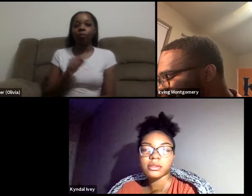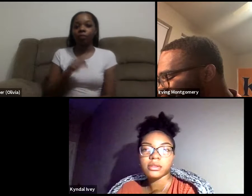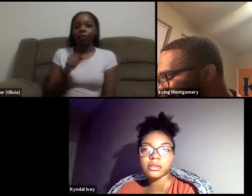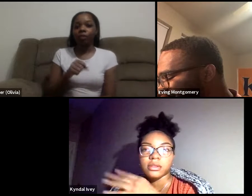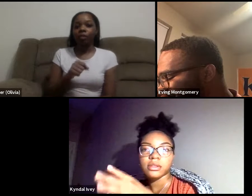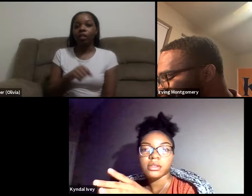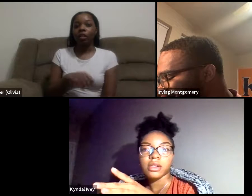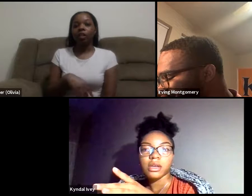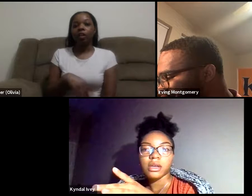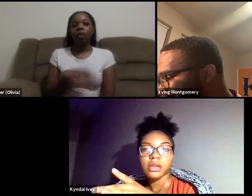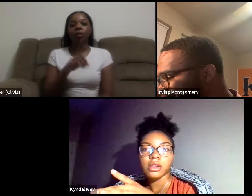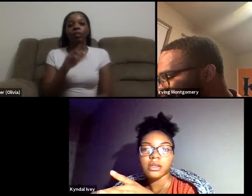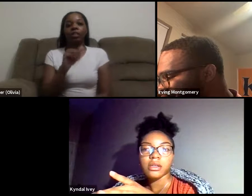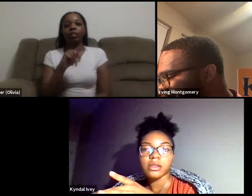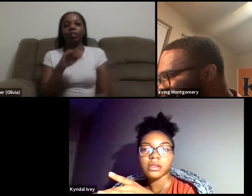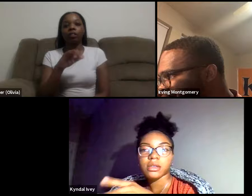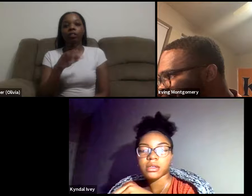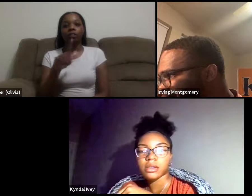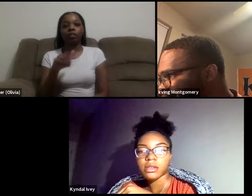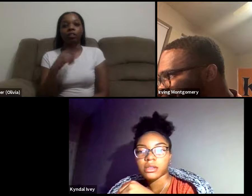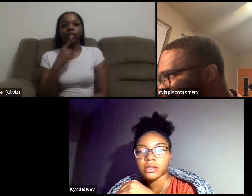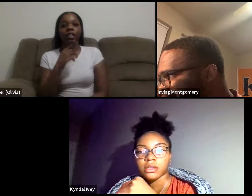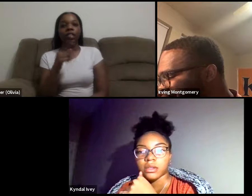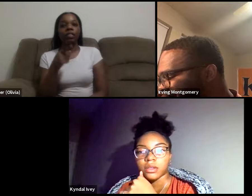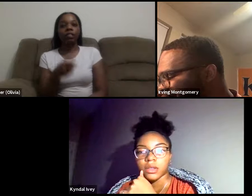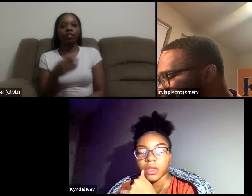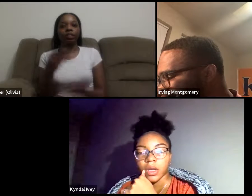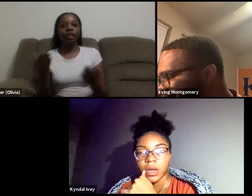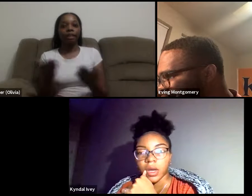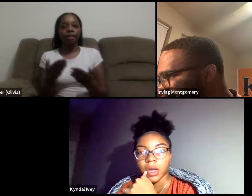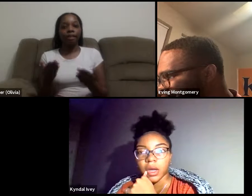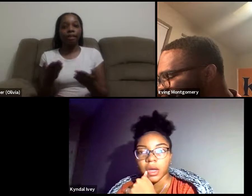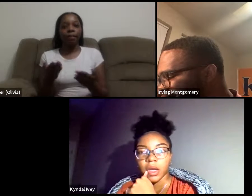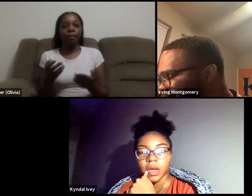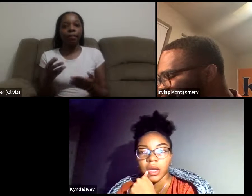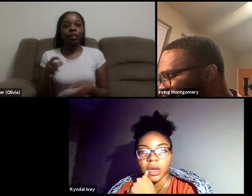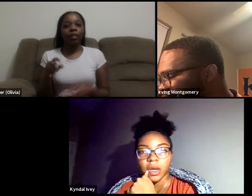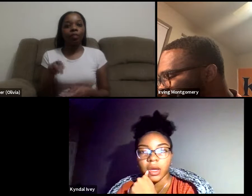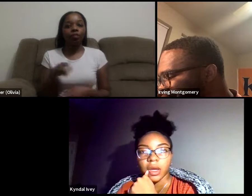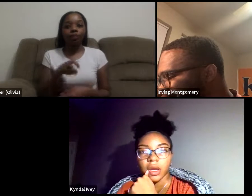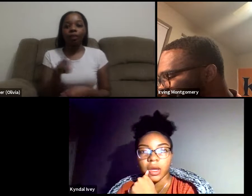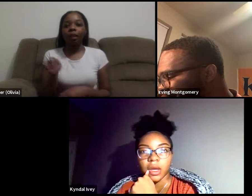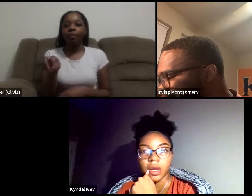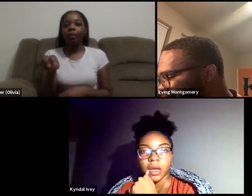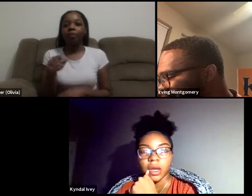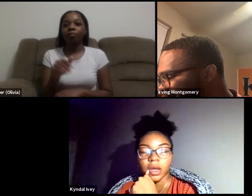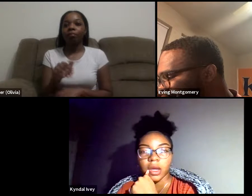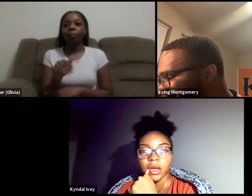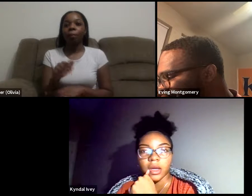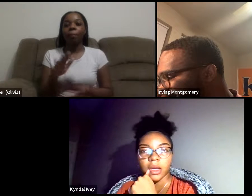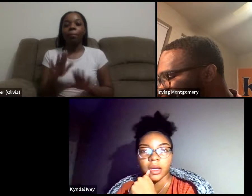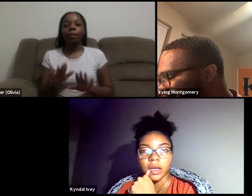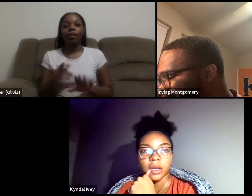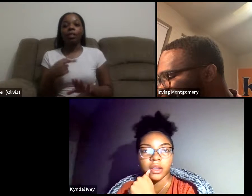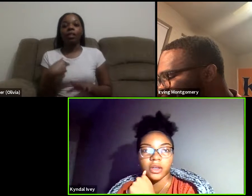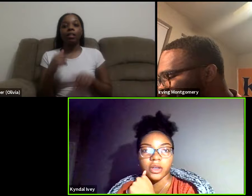he's here. He's traveling this evening. But I mean, I can still present it for him if you'd like.